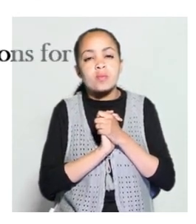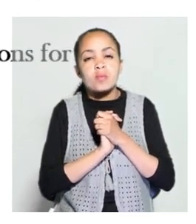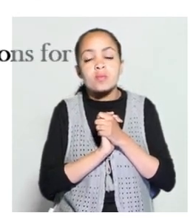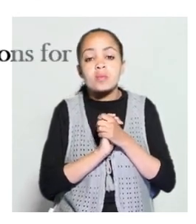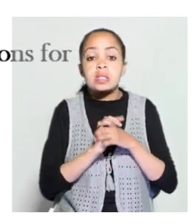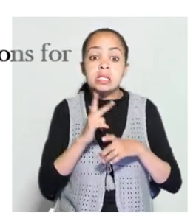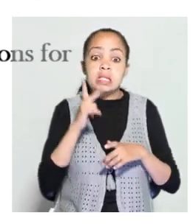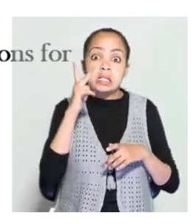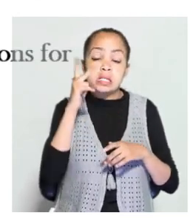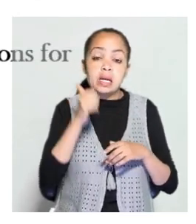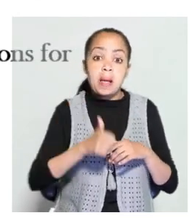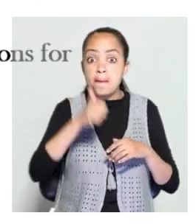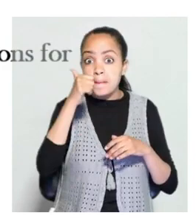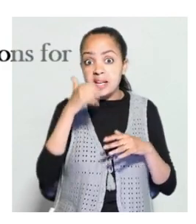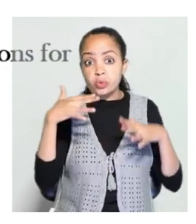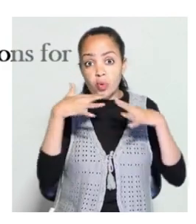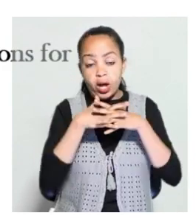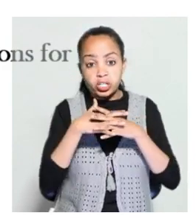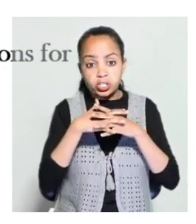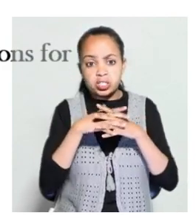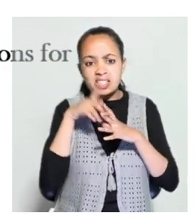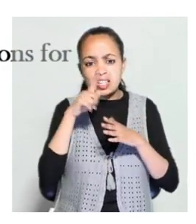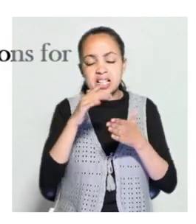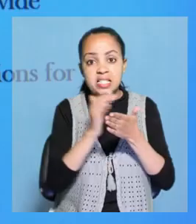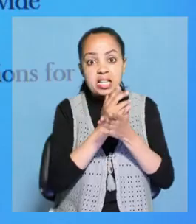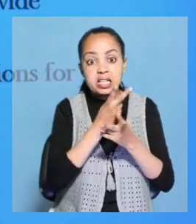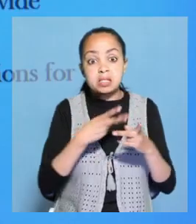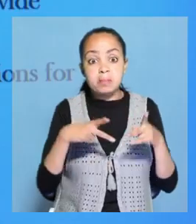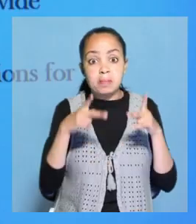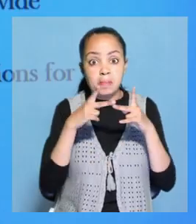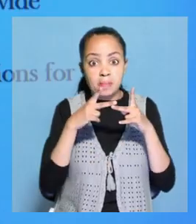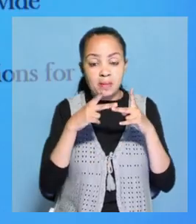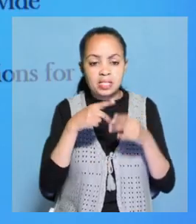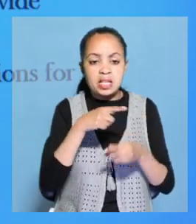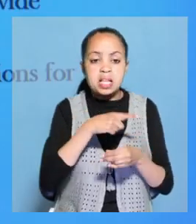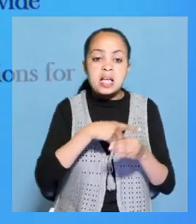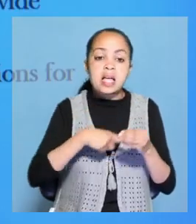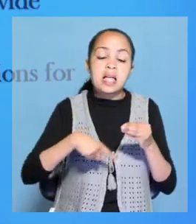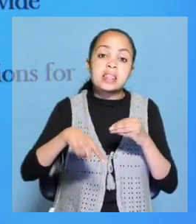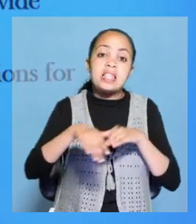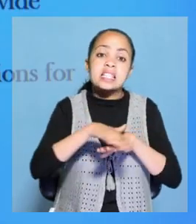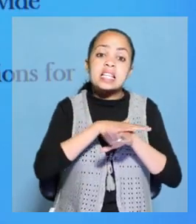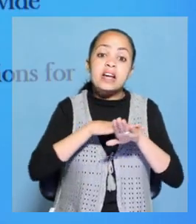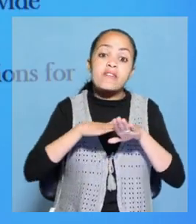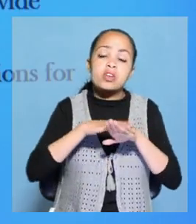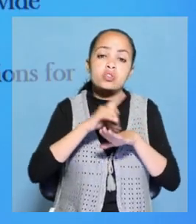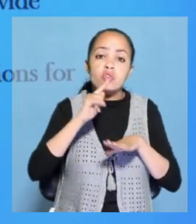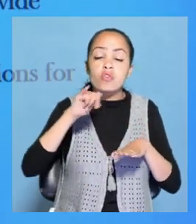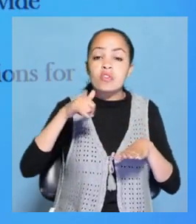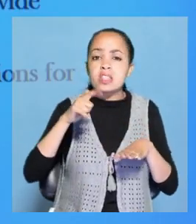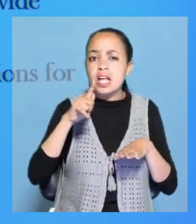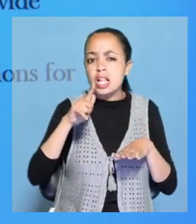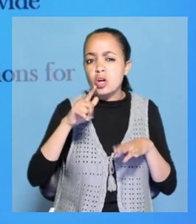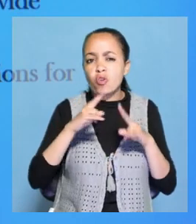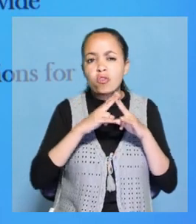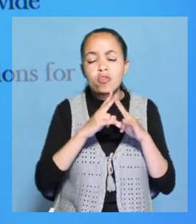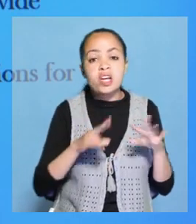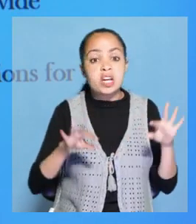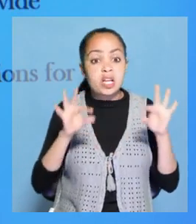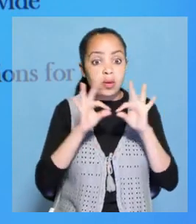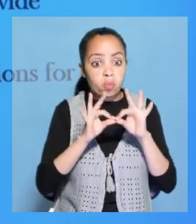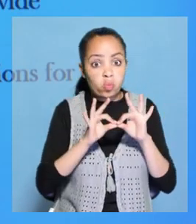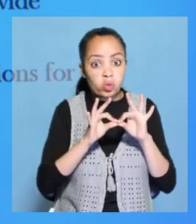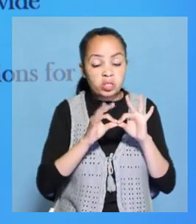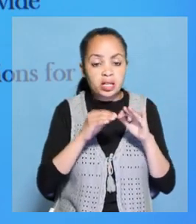There are three main reactions that takes place over the surface of thylakoid membrane, which is very